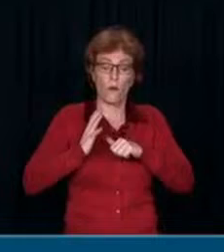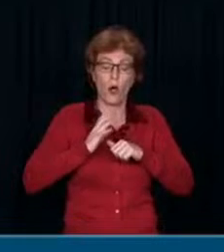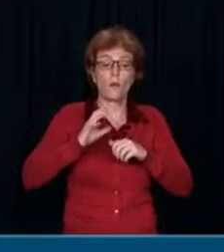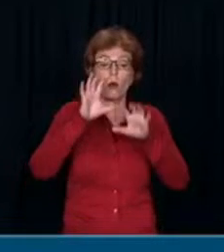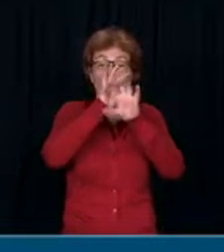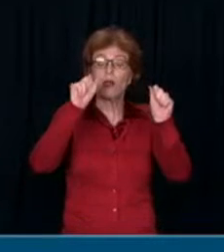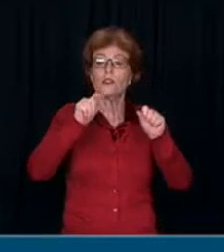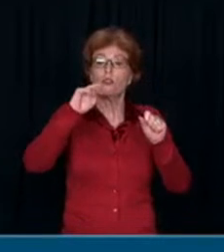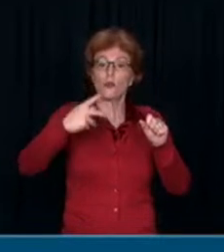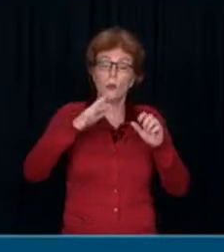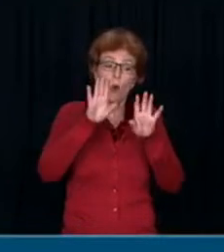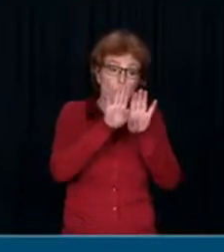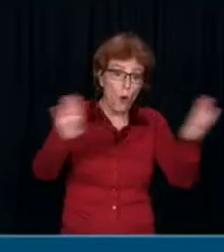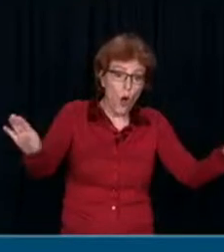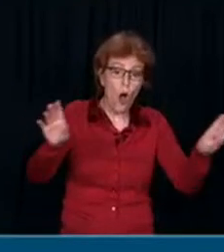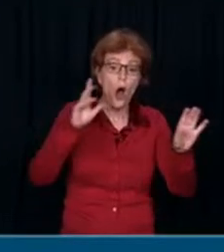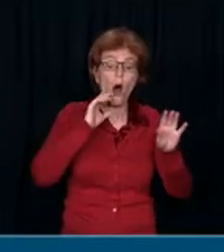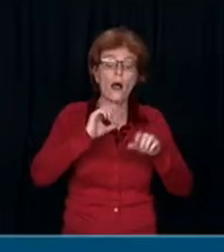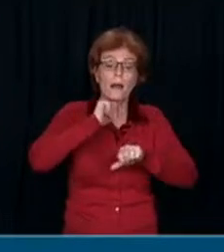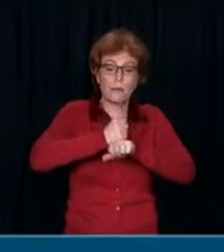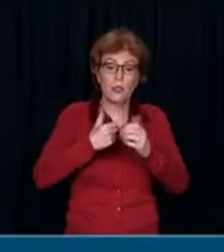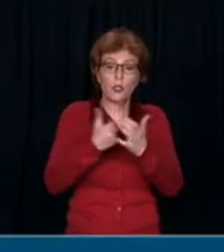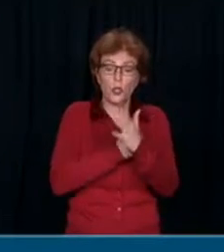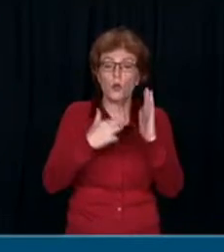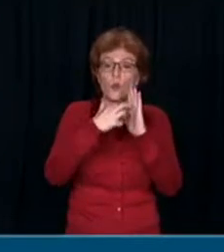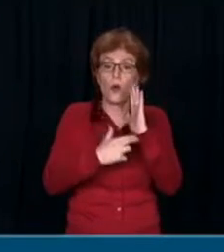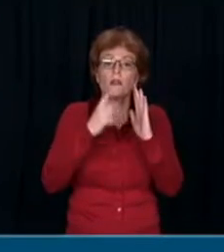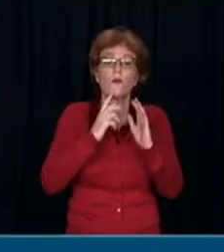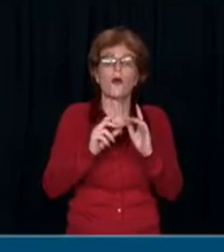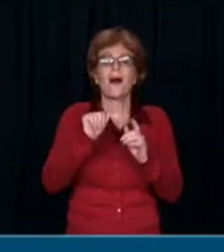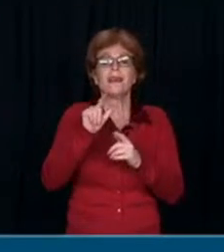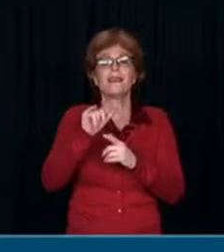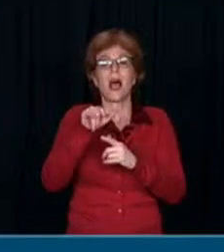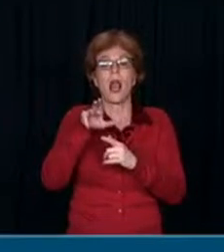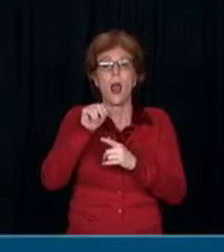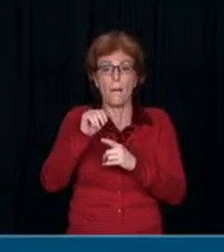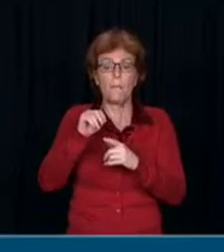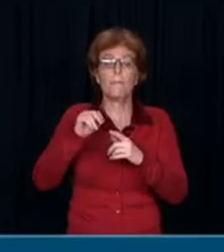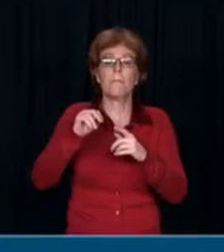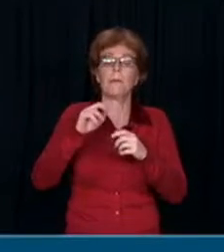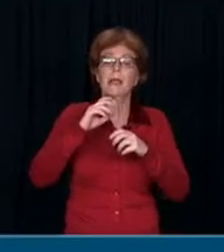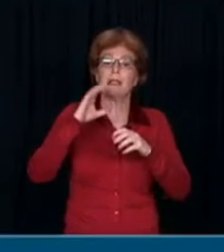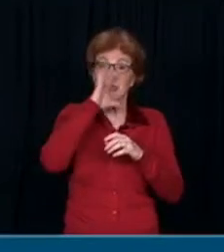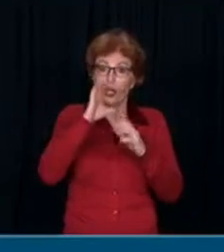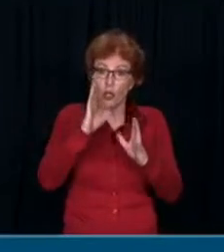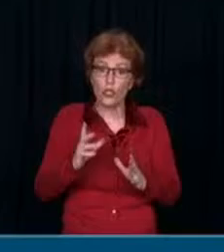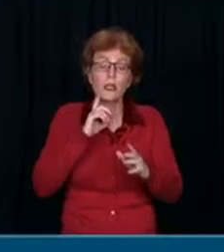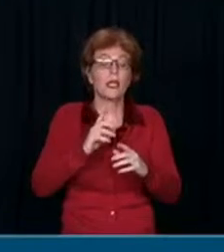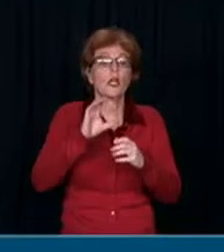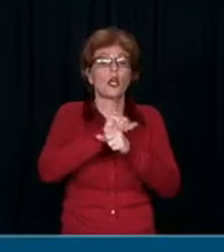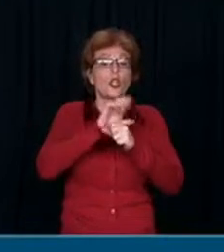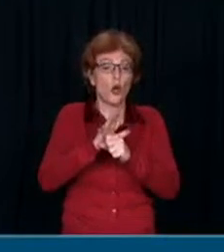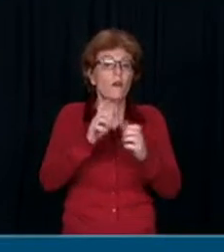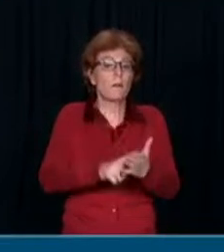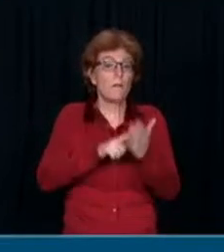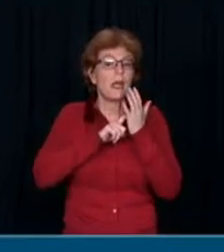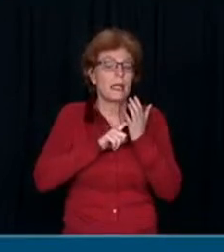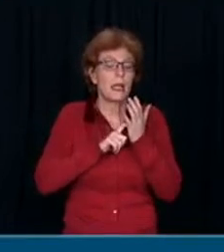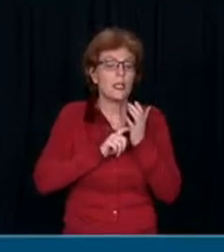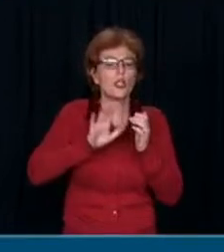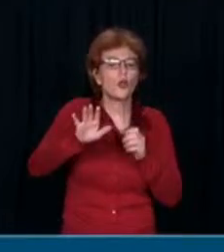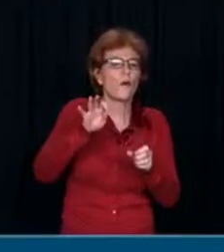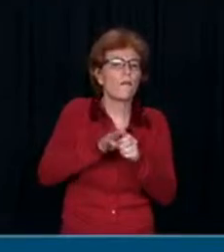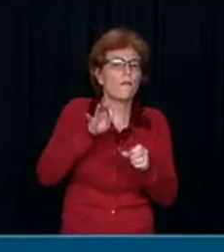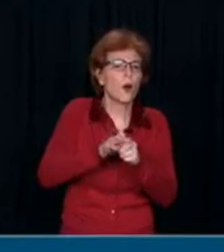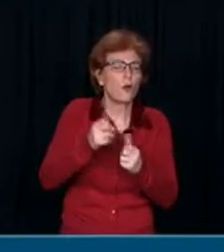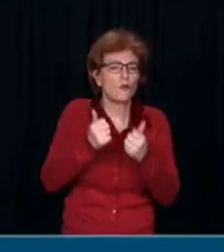Trump's wall. It would have imposed some new rules for asylum seekers. It also would have prevented some COVID mandates. Where would your vote